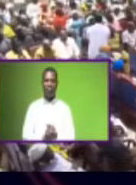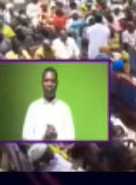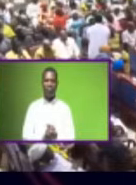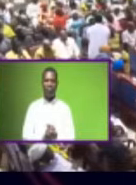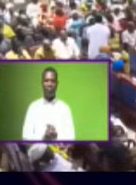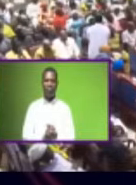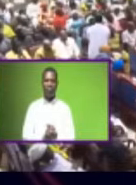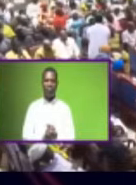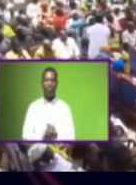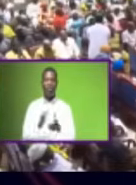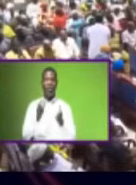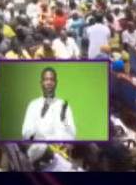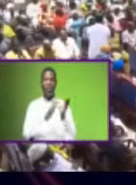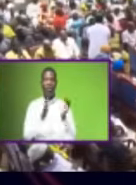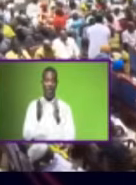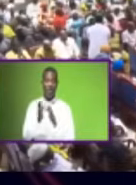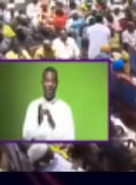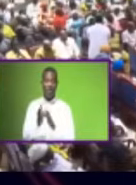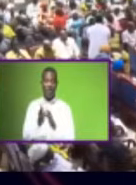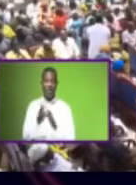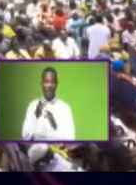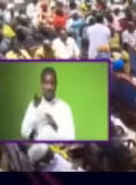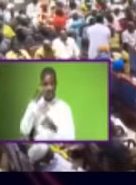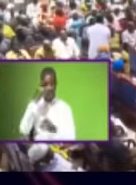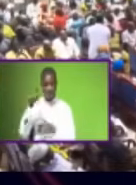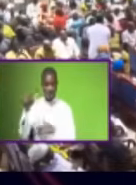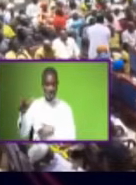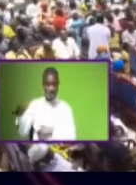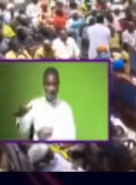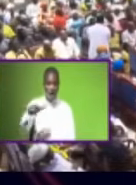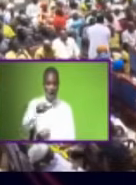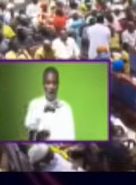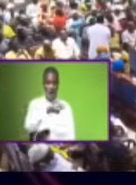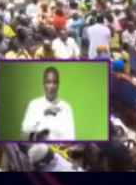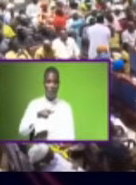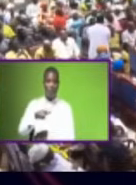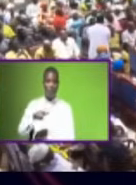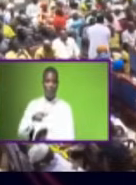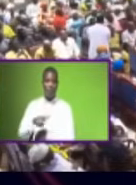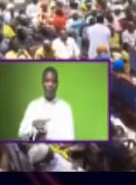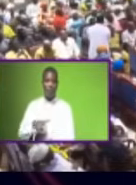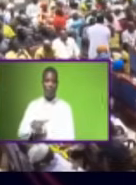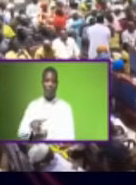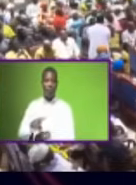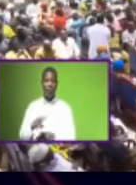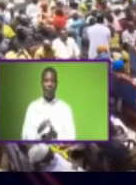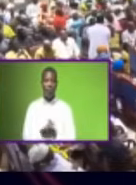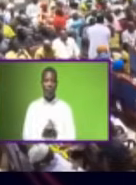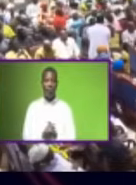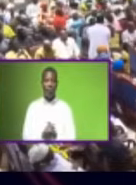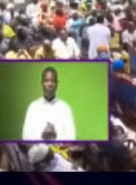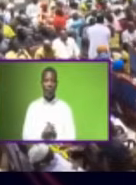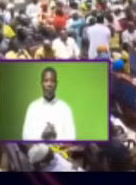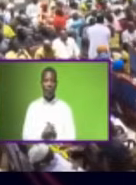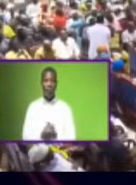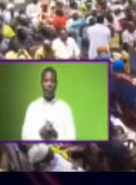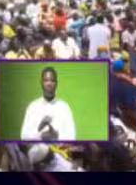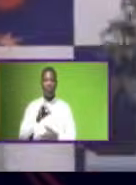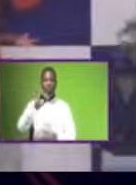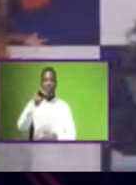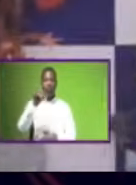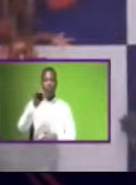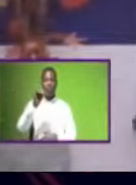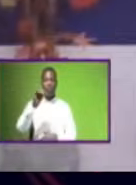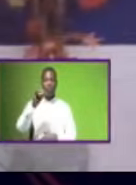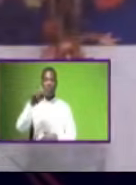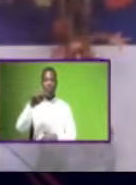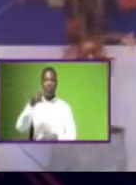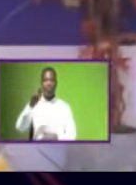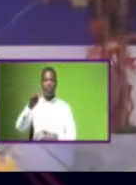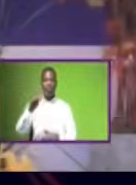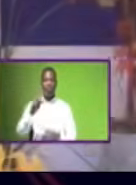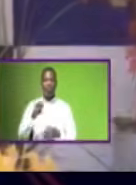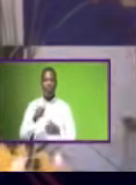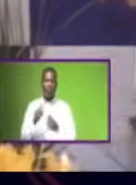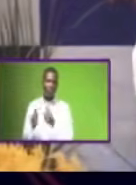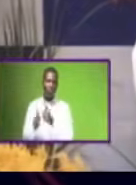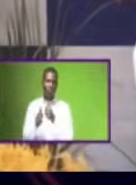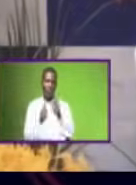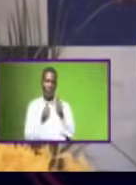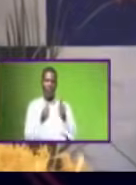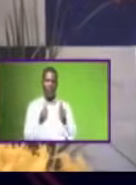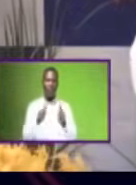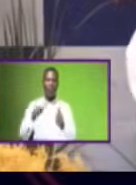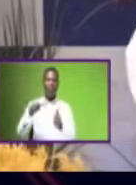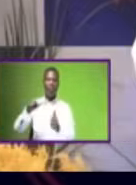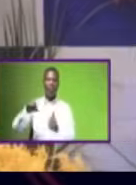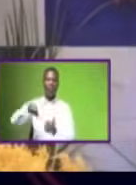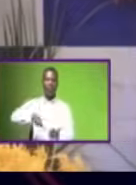there for homa yenya now. So the Bible is there for all of us to read. John the Baptist actually did for. Even for the followers of